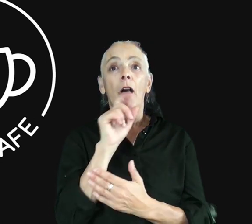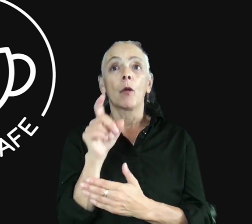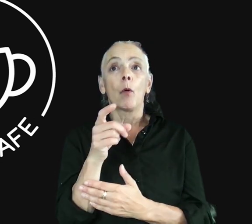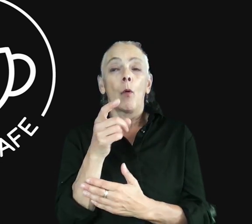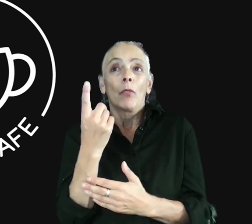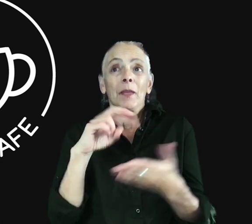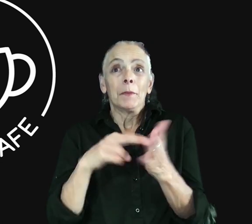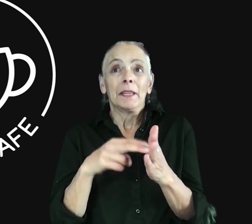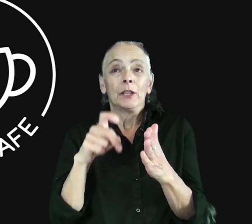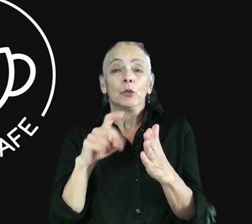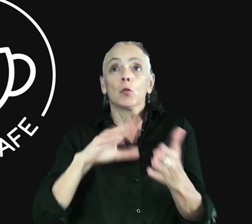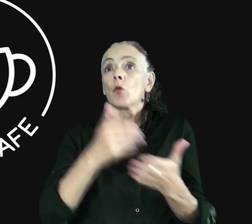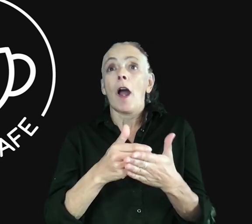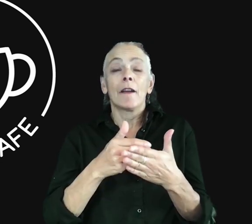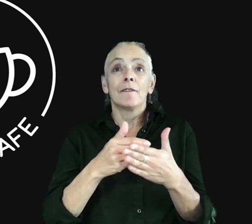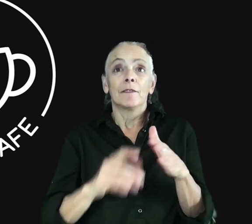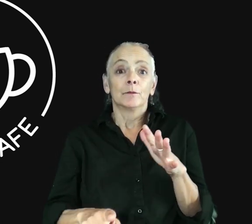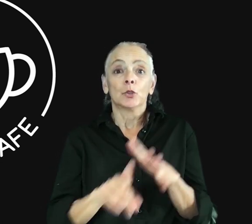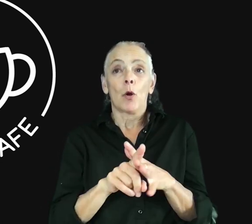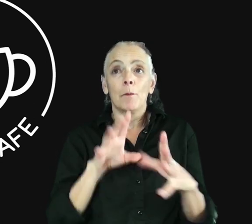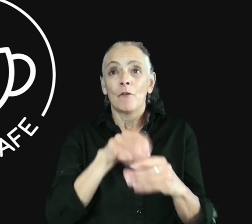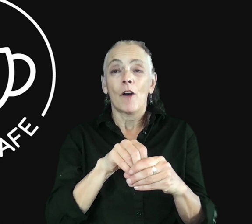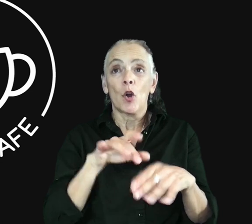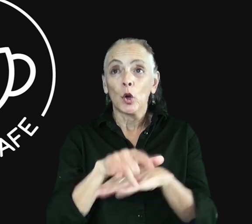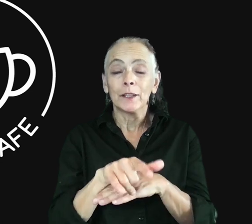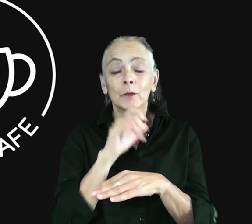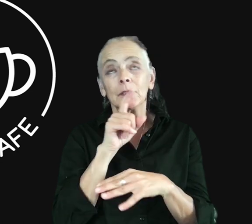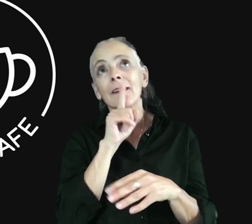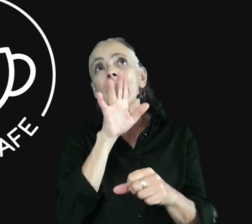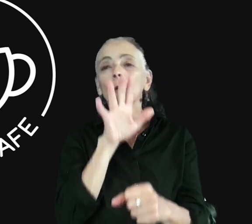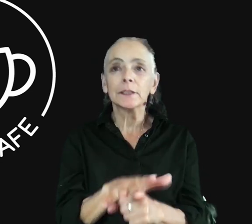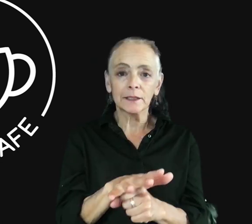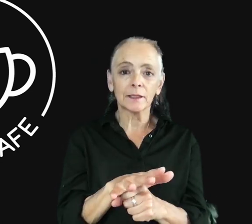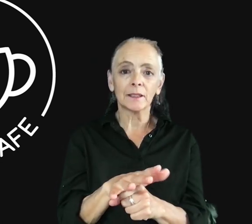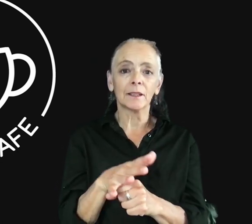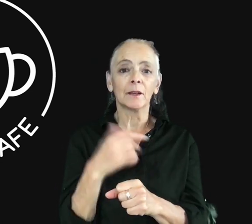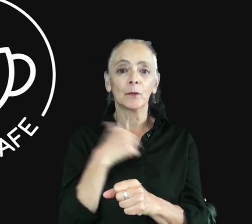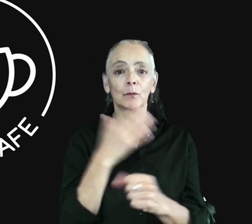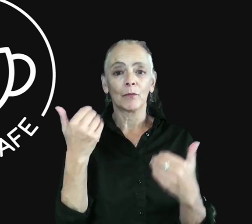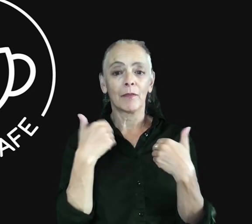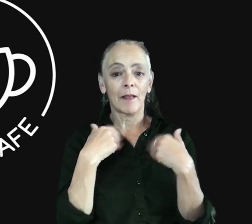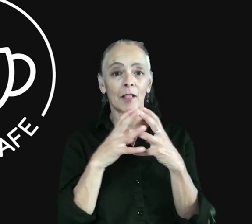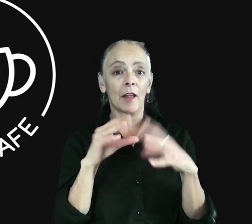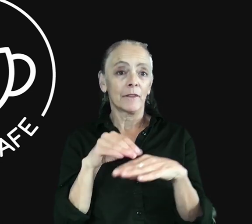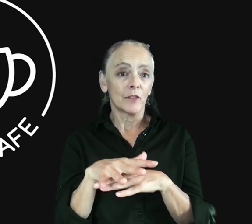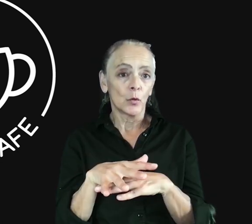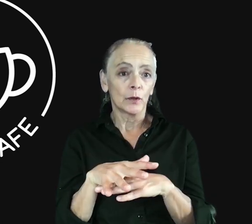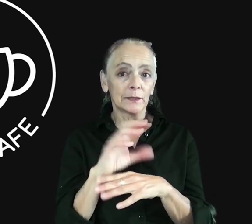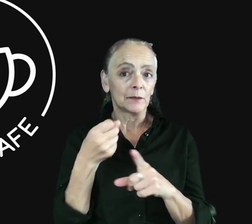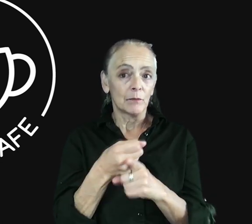early that like guarantees that you're going to be able to have a lot of influence and impact